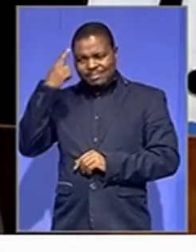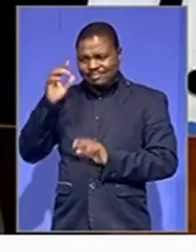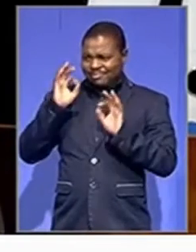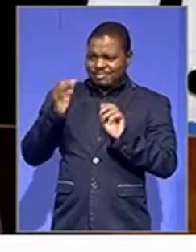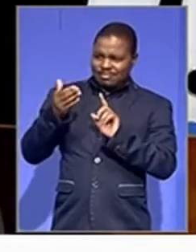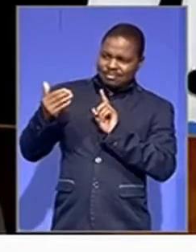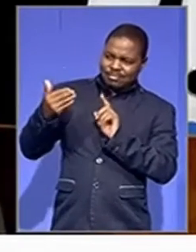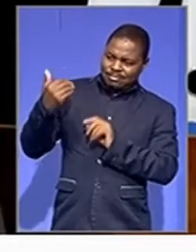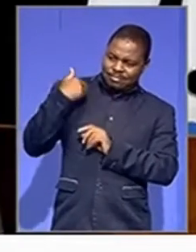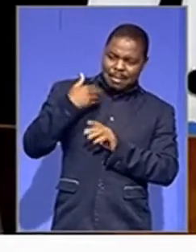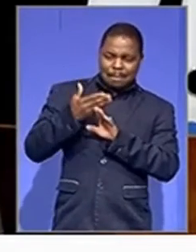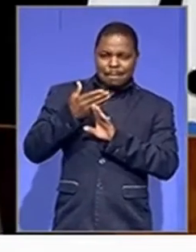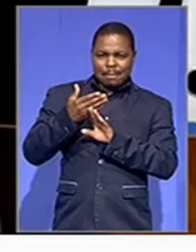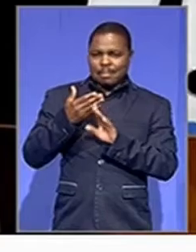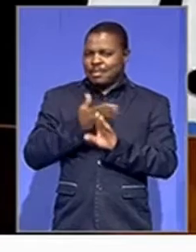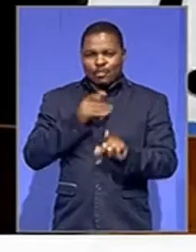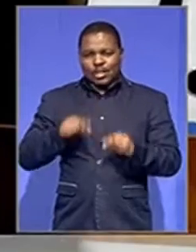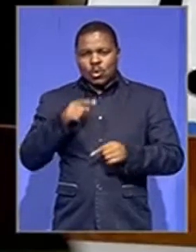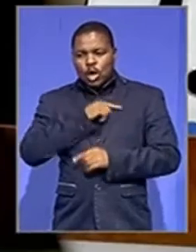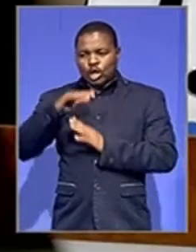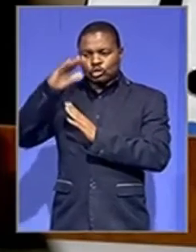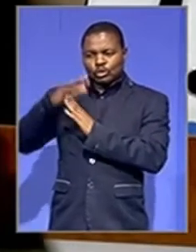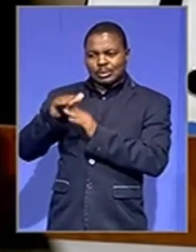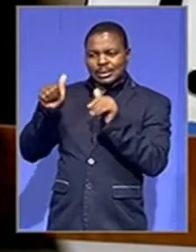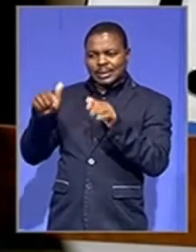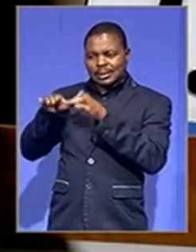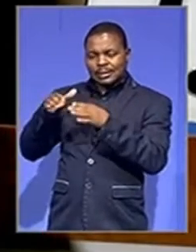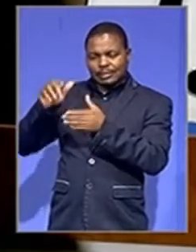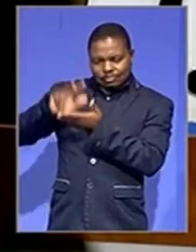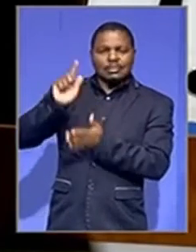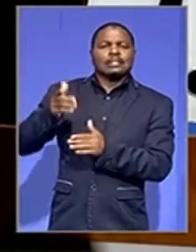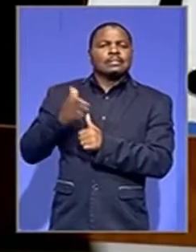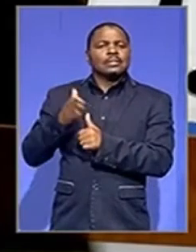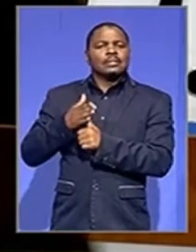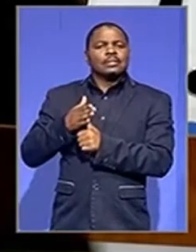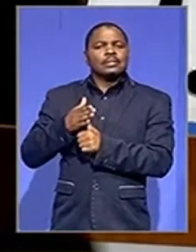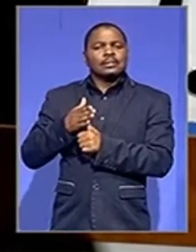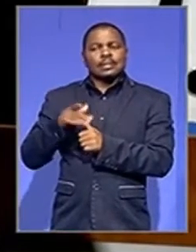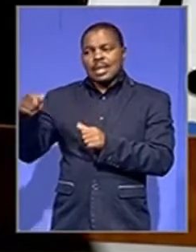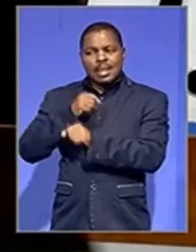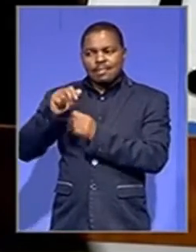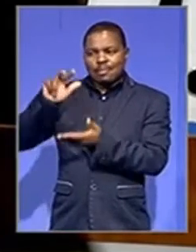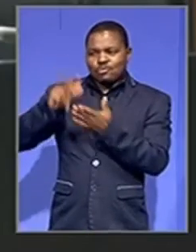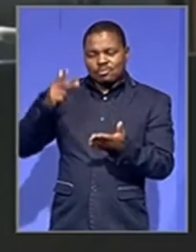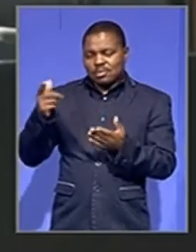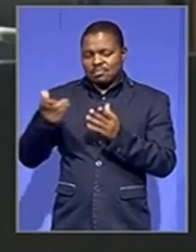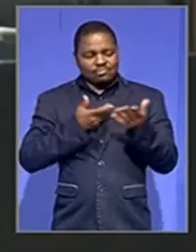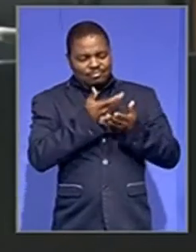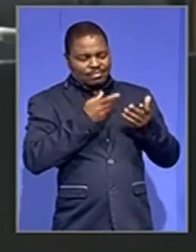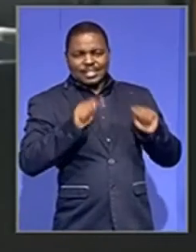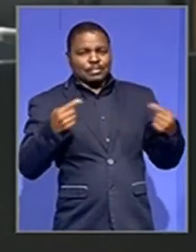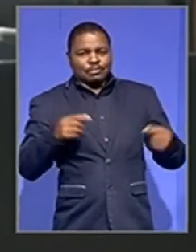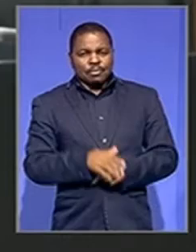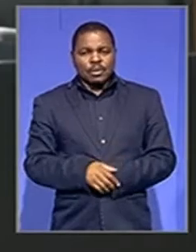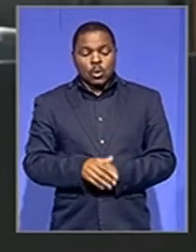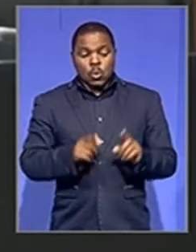me before the top six has approved. And so the top six never approved, so there was nothing to talk about.